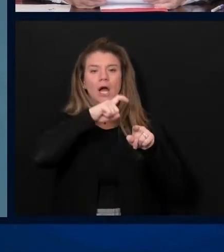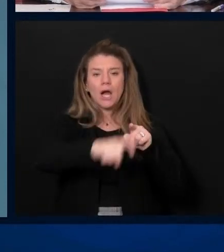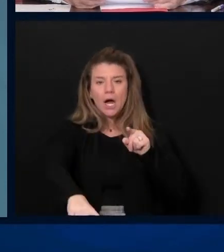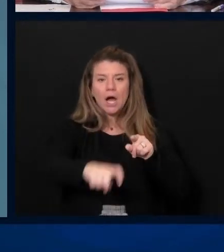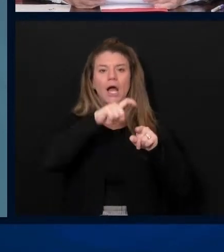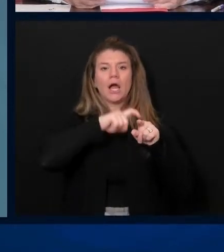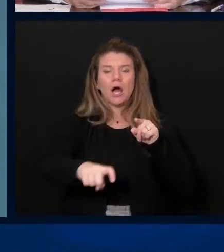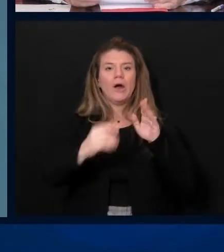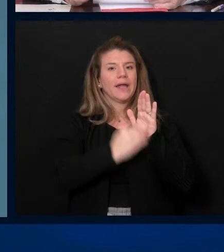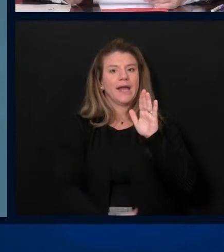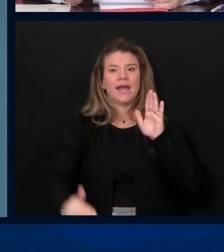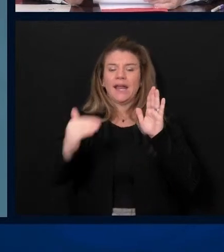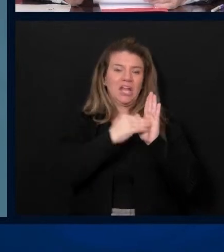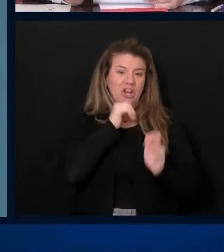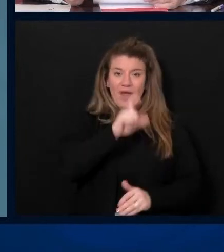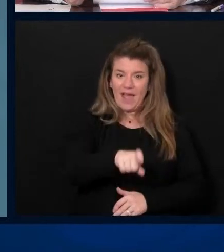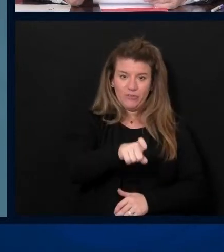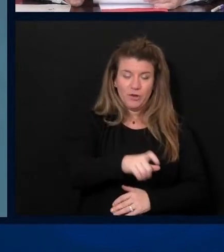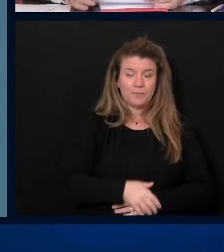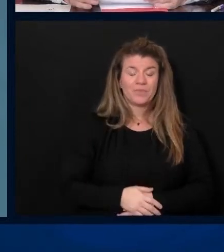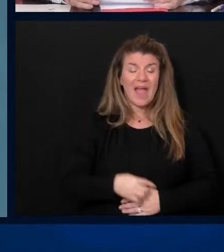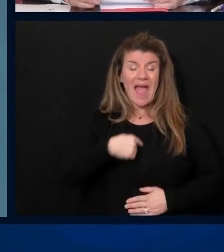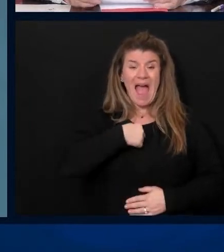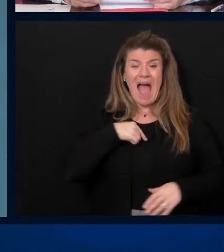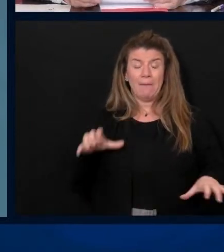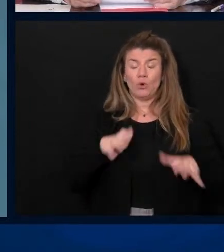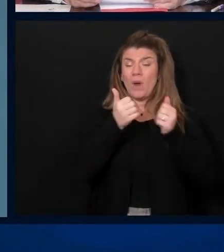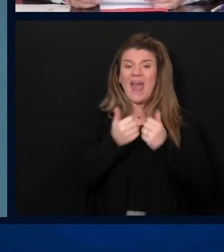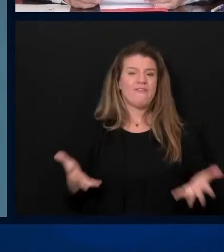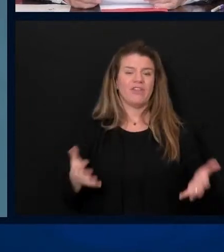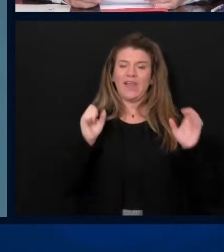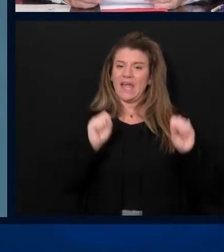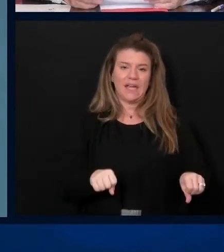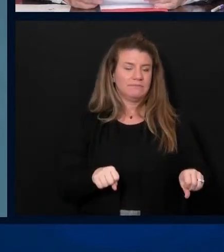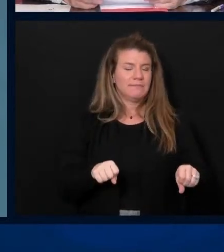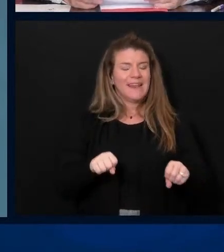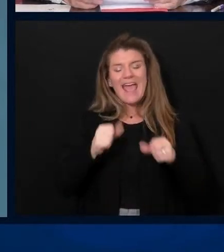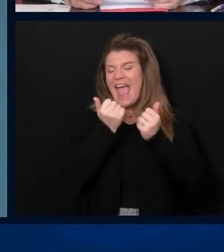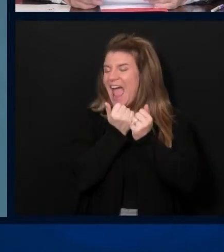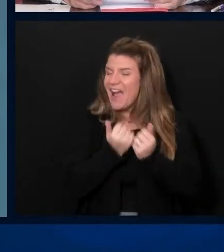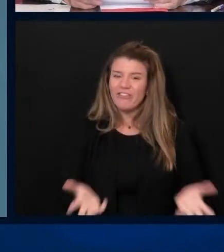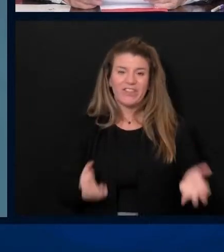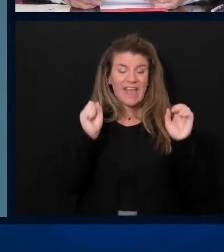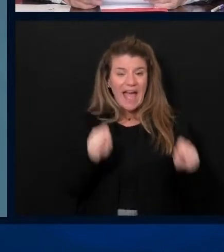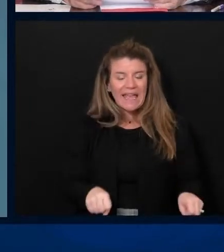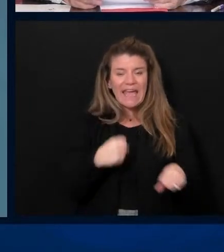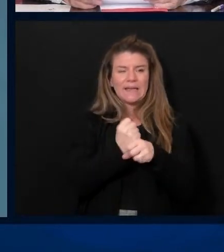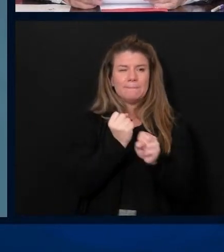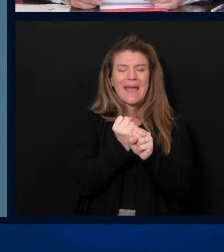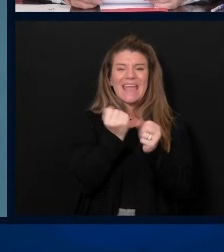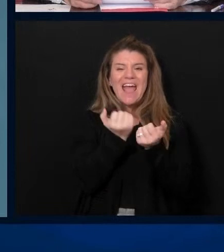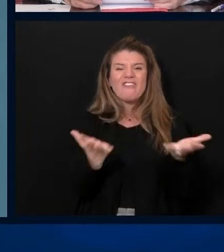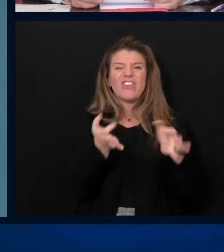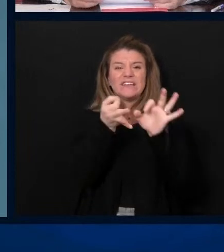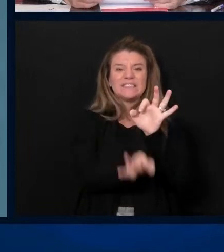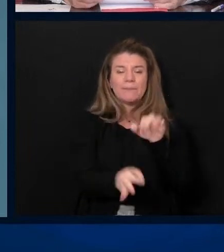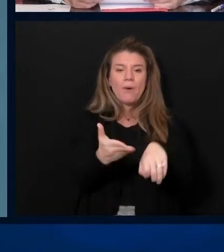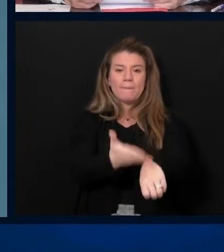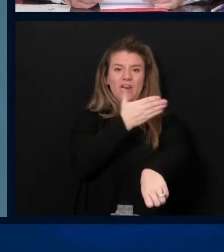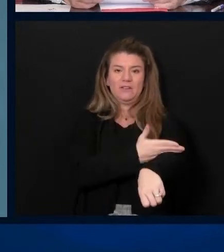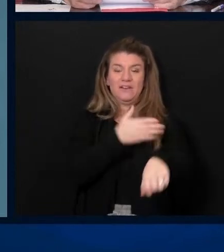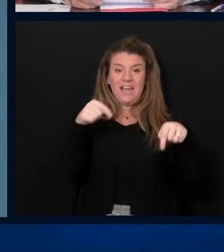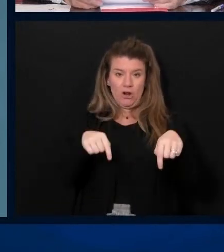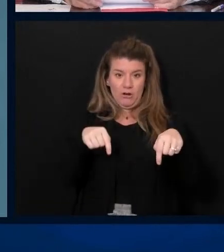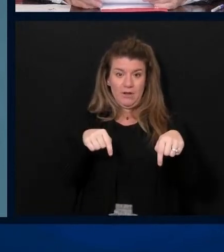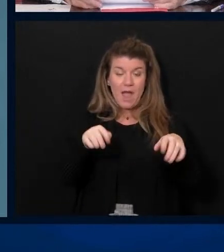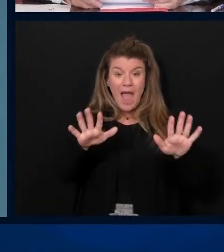again. I'm trying every way in the world, every way I possibly can to make things easier and better for you, and